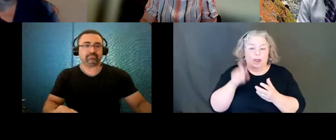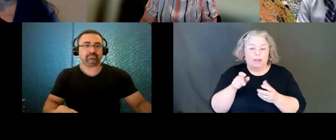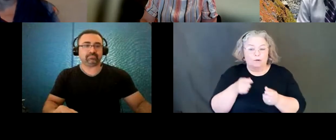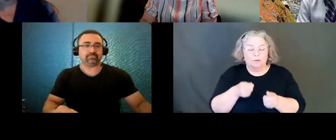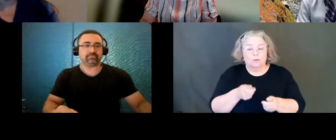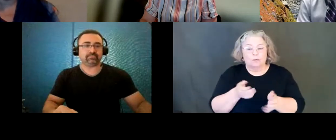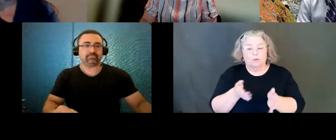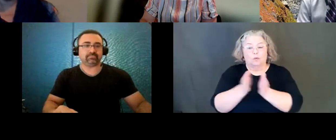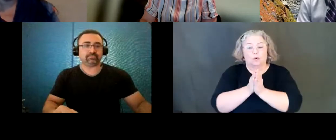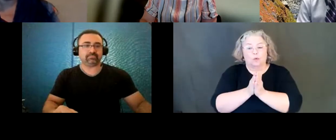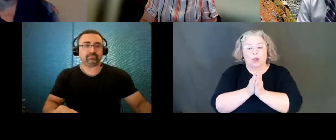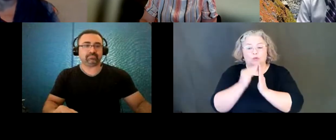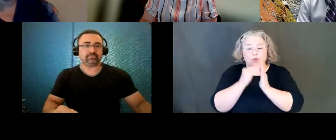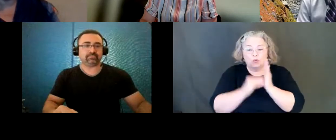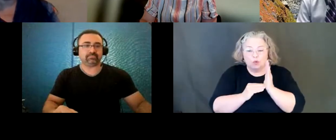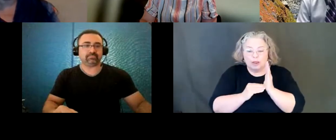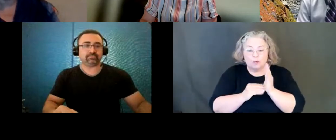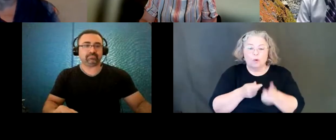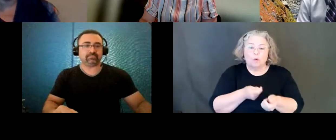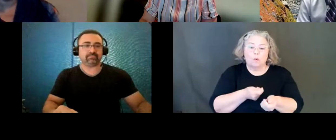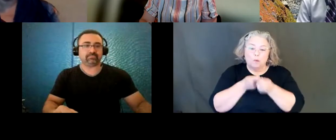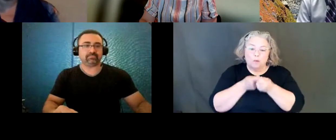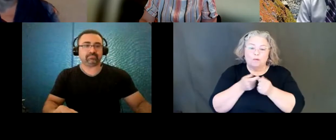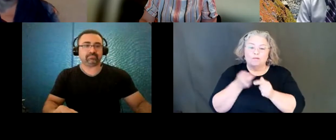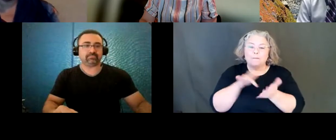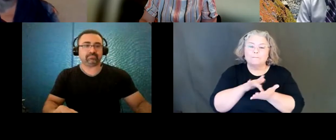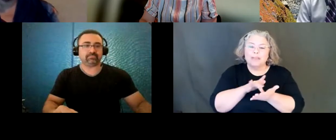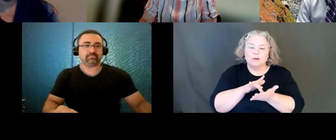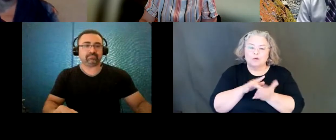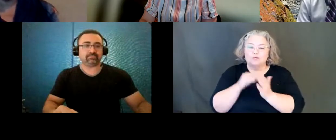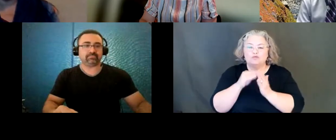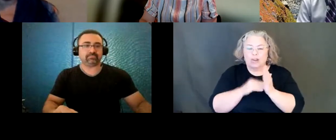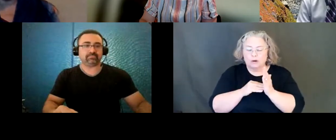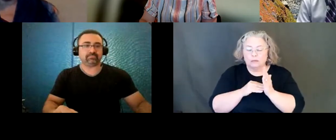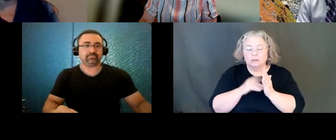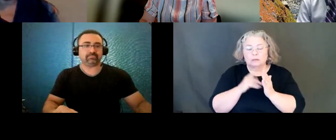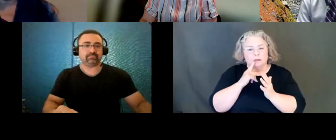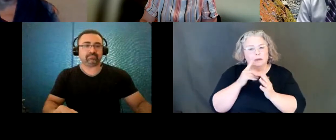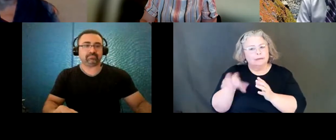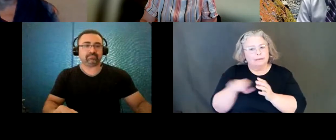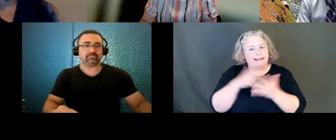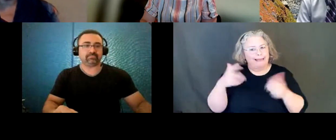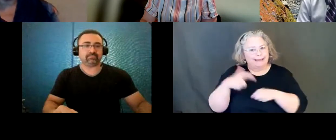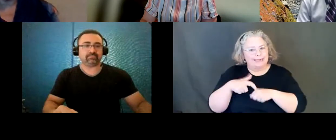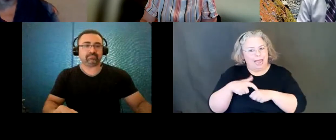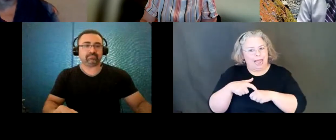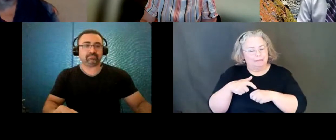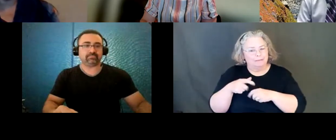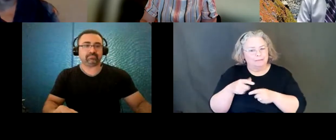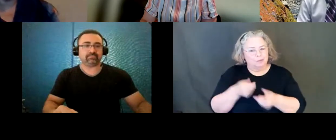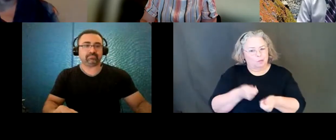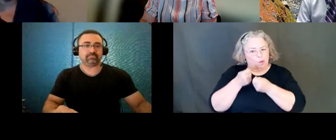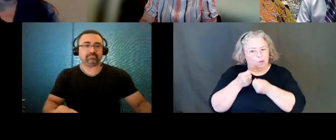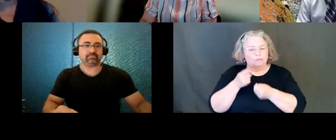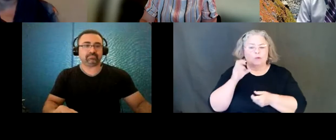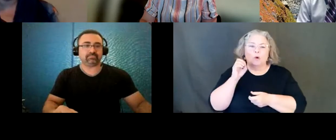request the records and pull information from the medical records, which does take time, or we have to be able